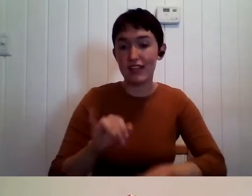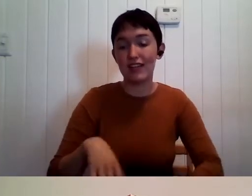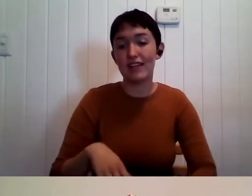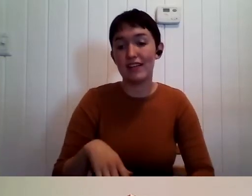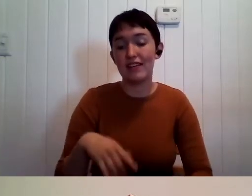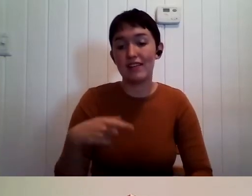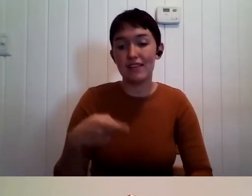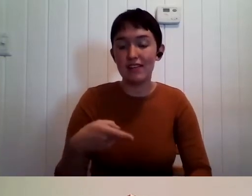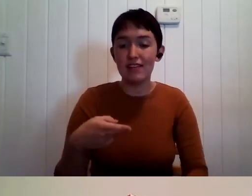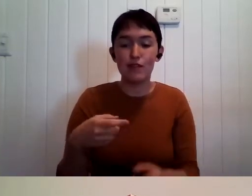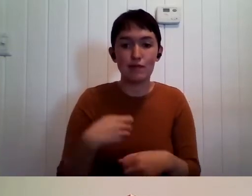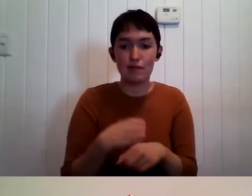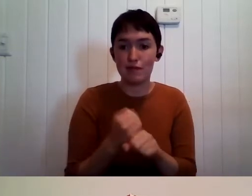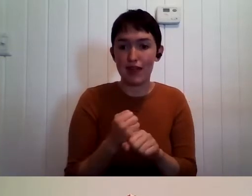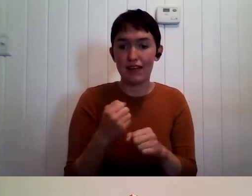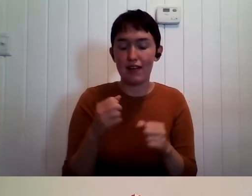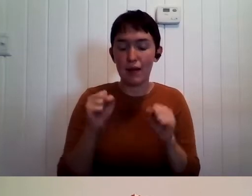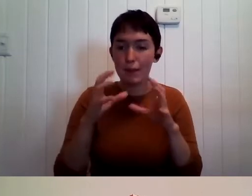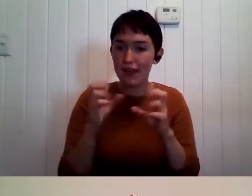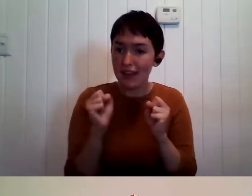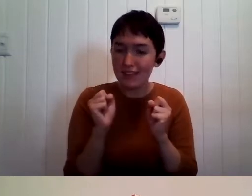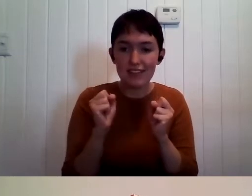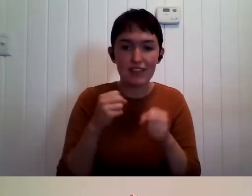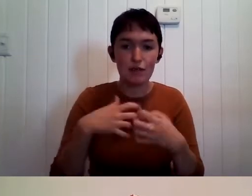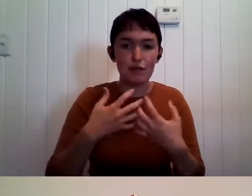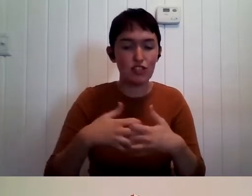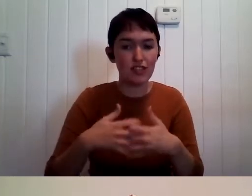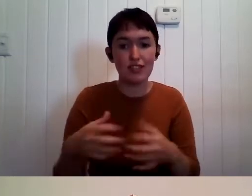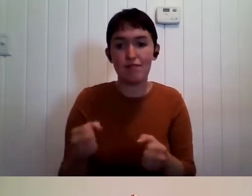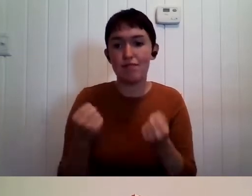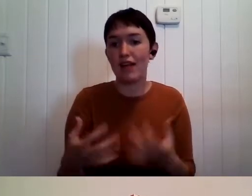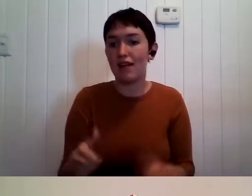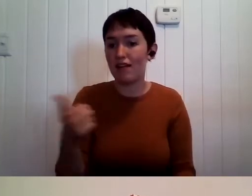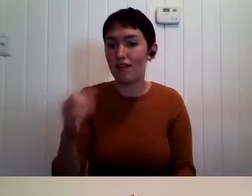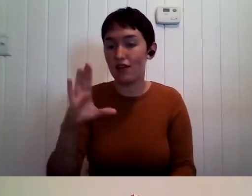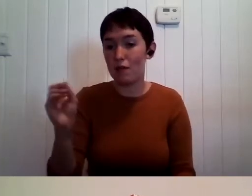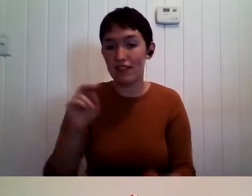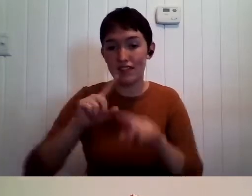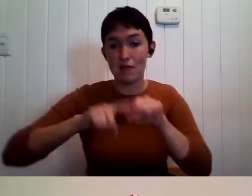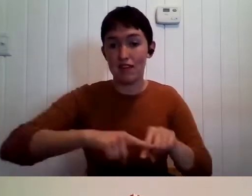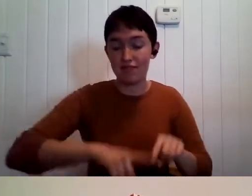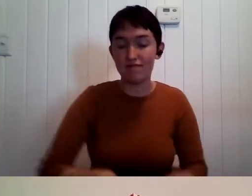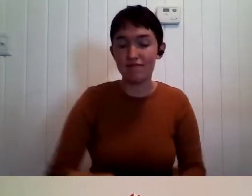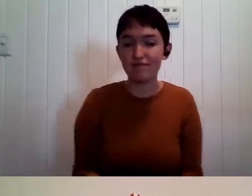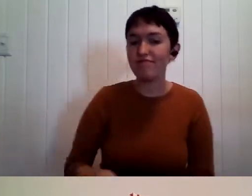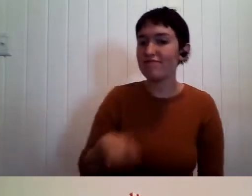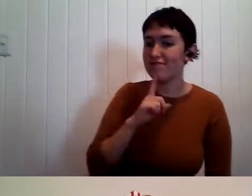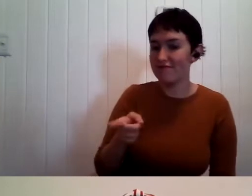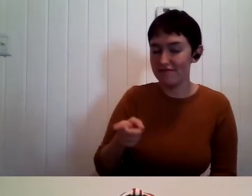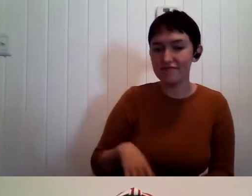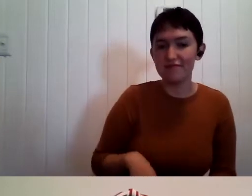other companies depend on. That's for sure true. Yeah. Thank you. The next question is from Alexa.